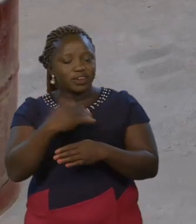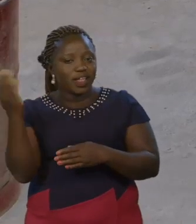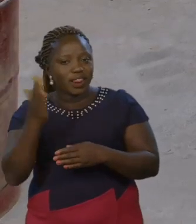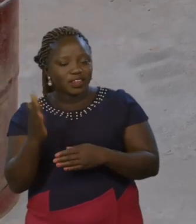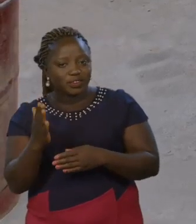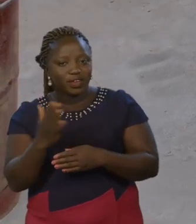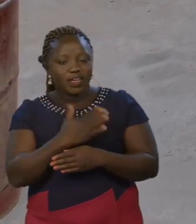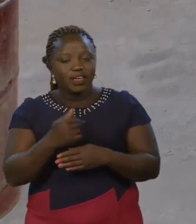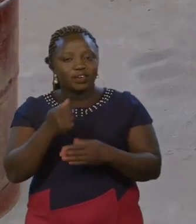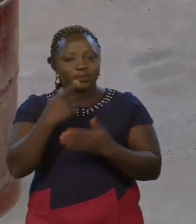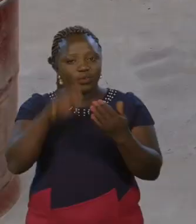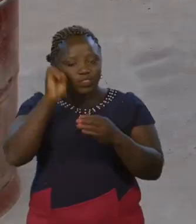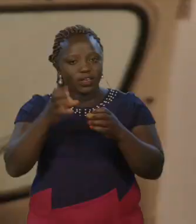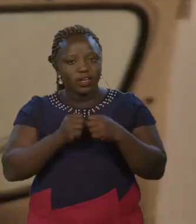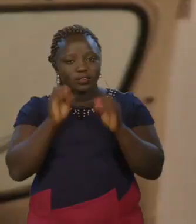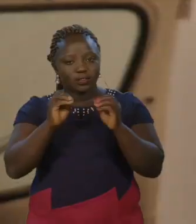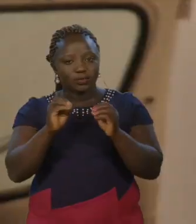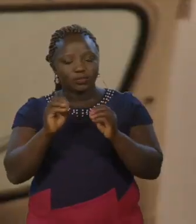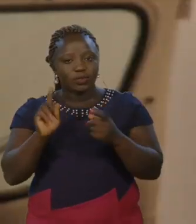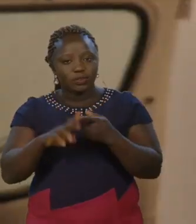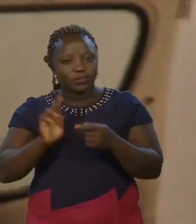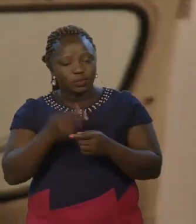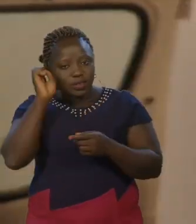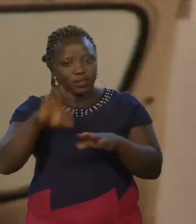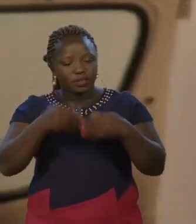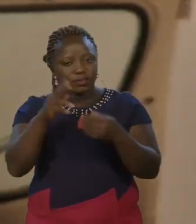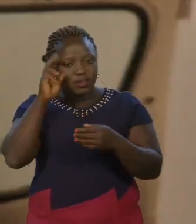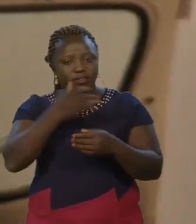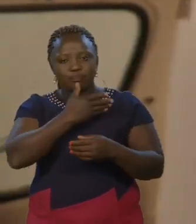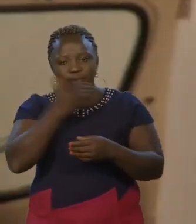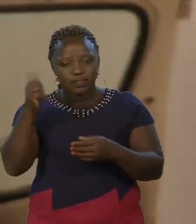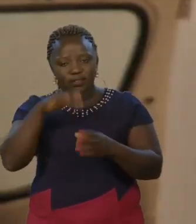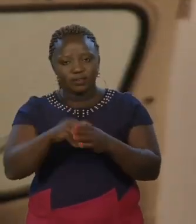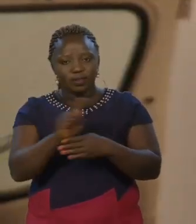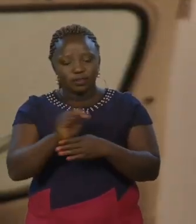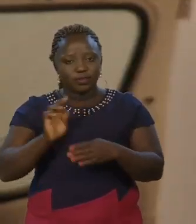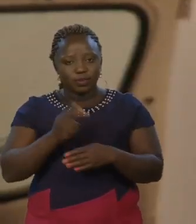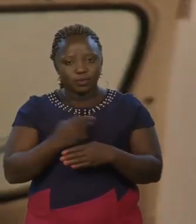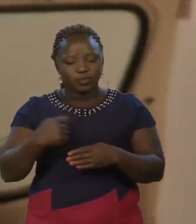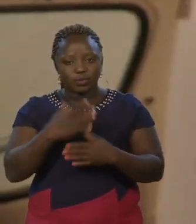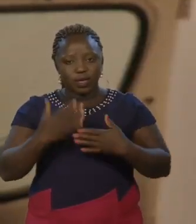lecture, and the instructor has given his best in training us.